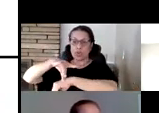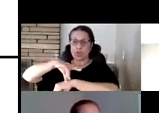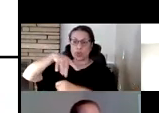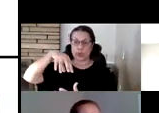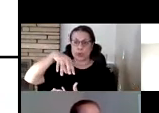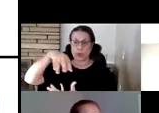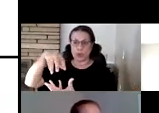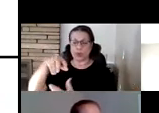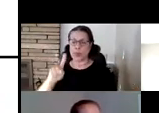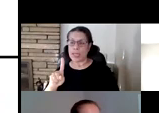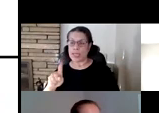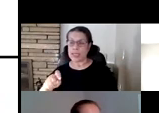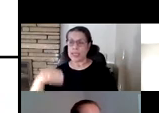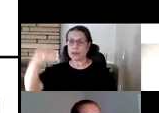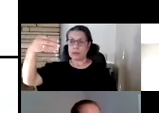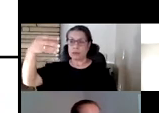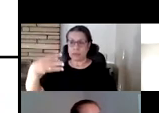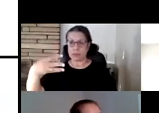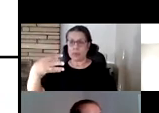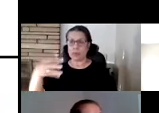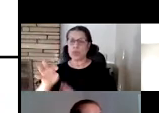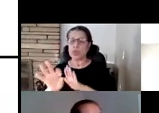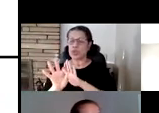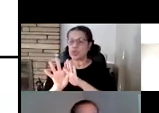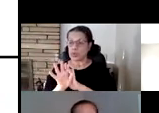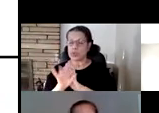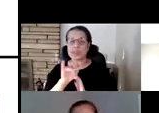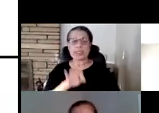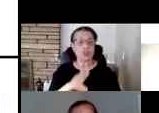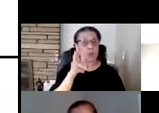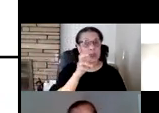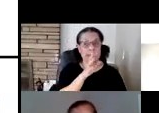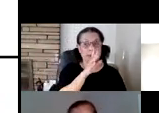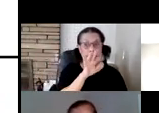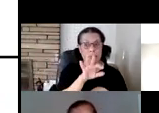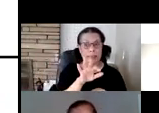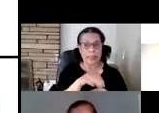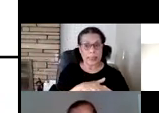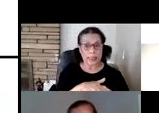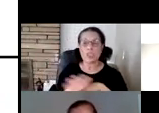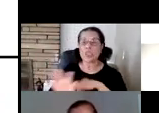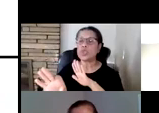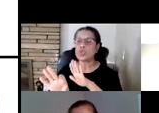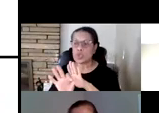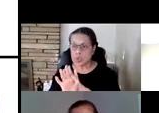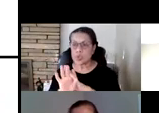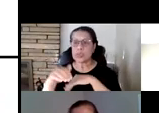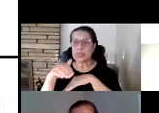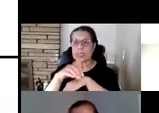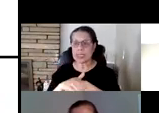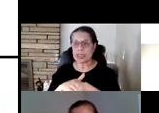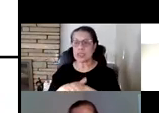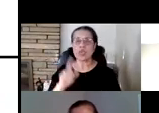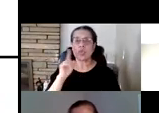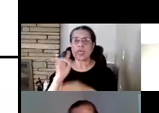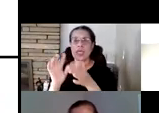like to hear. Even participants listening in English should select English so that they hear any comments being spoken